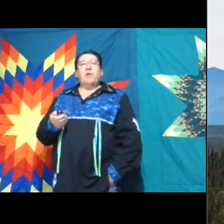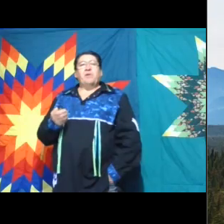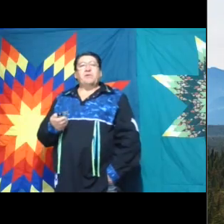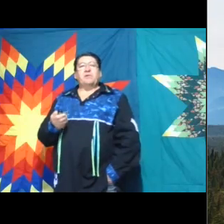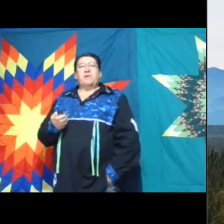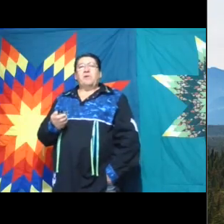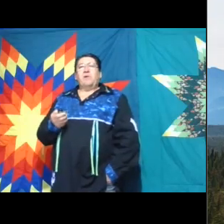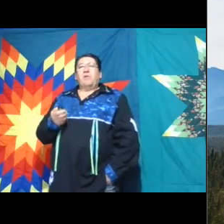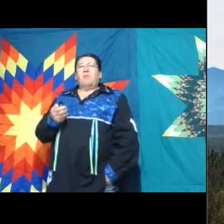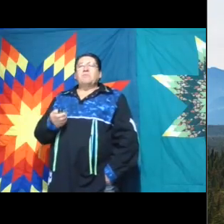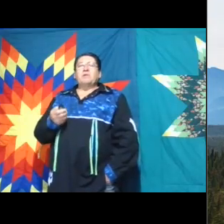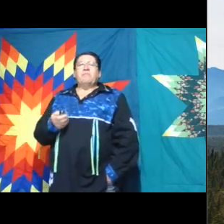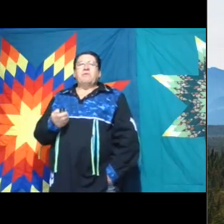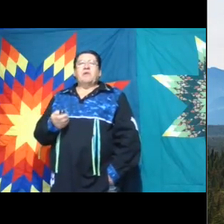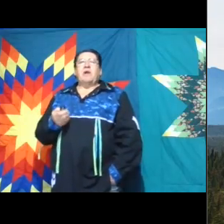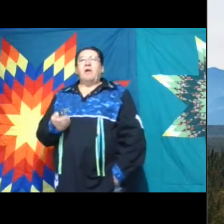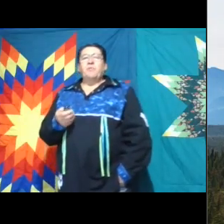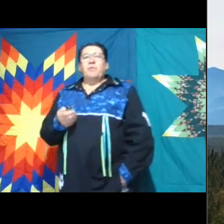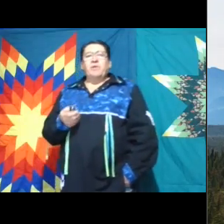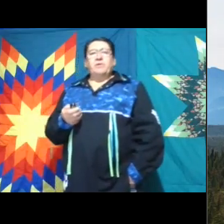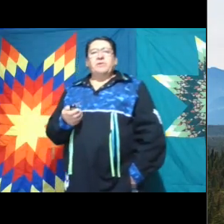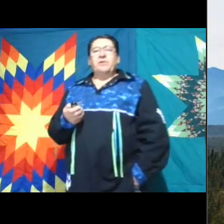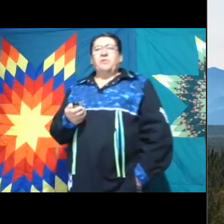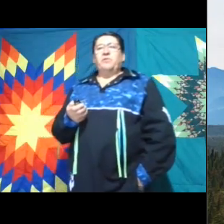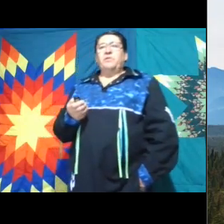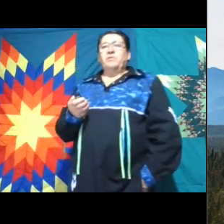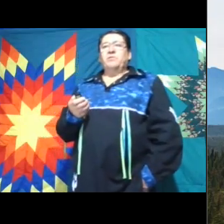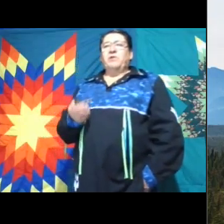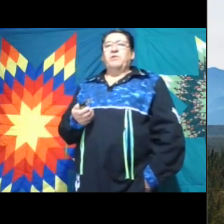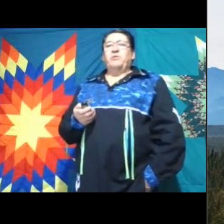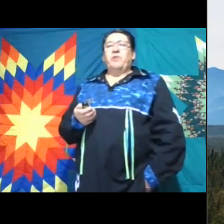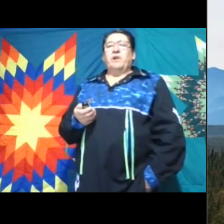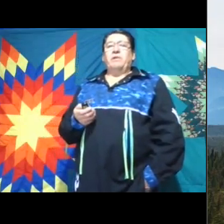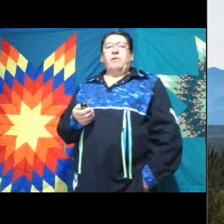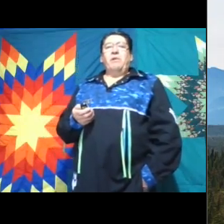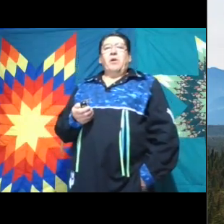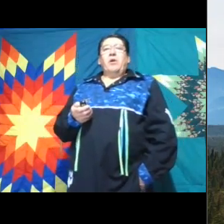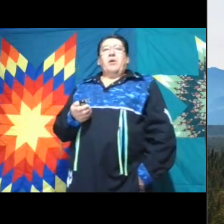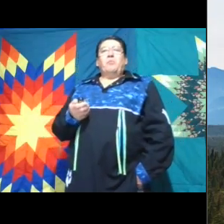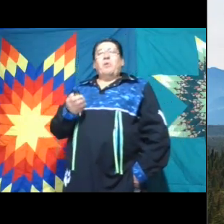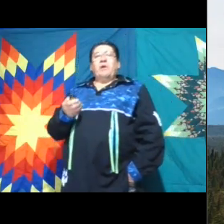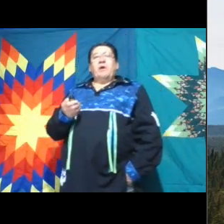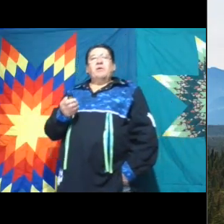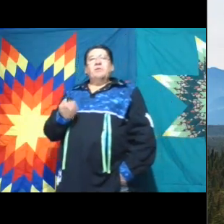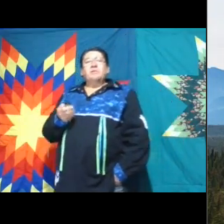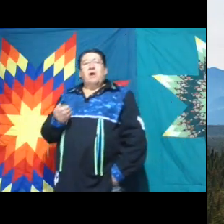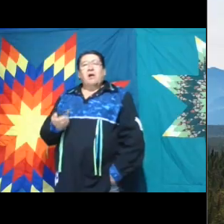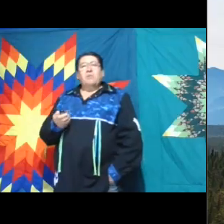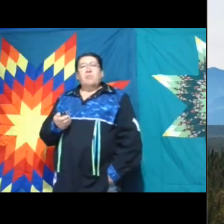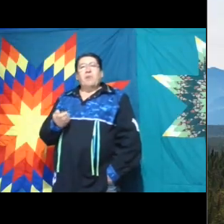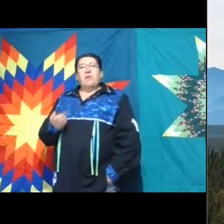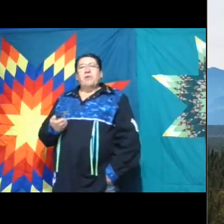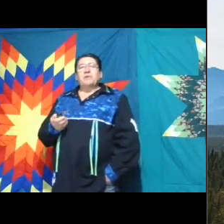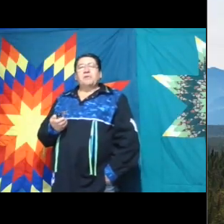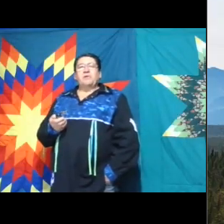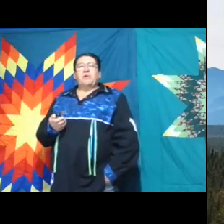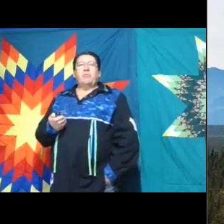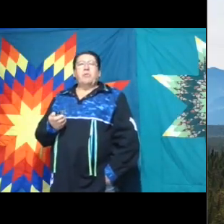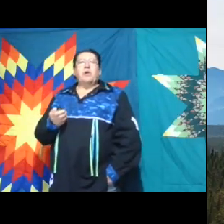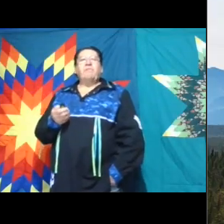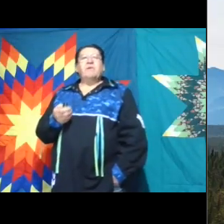the barriers. What specifically are the barriers to recruitment? But when we also talk about barriers